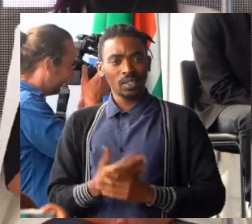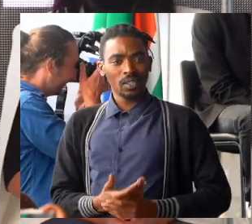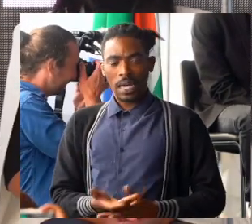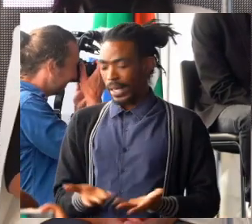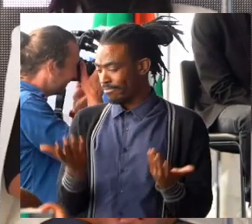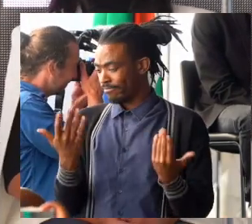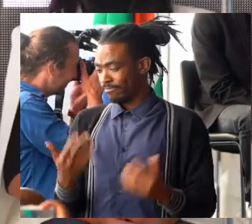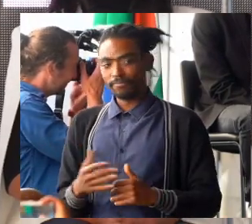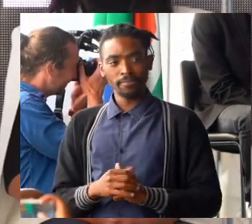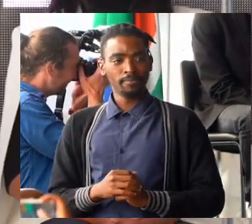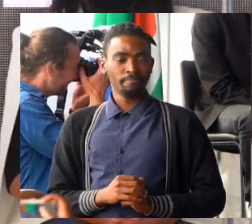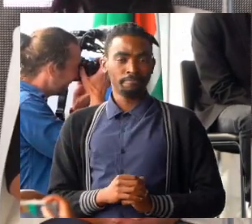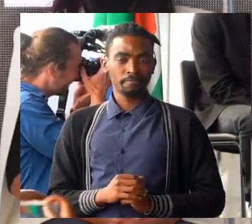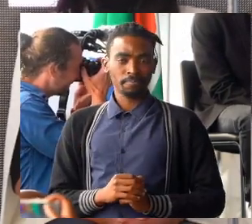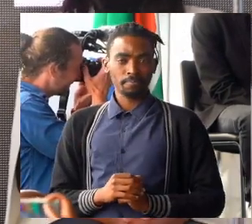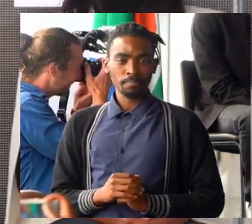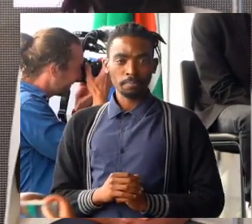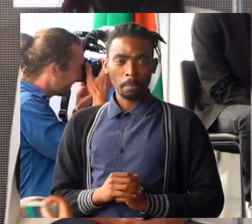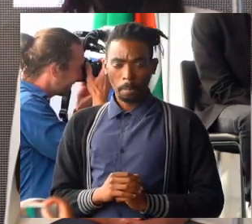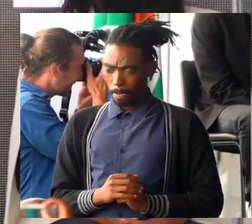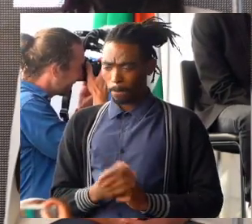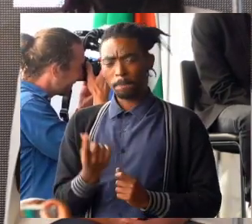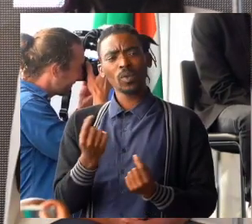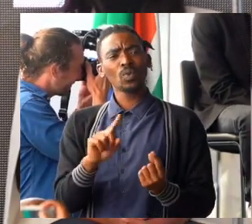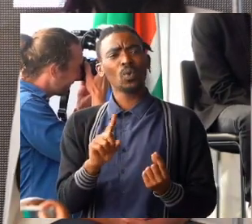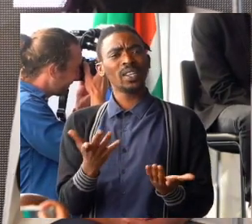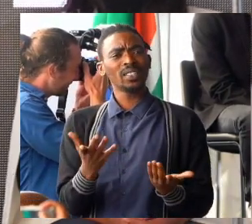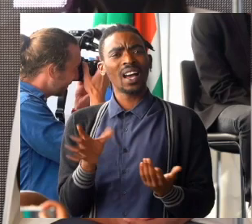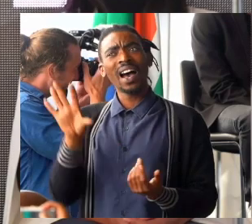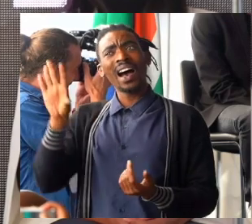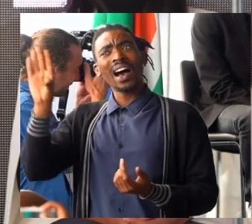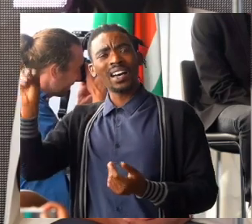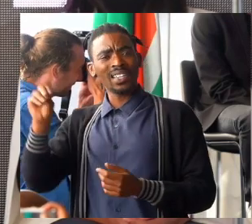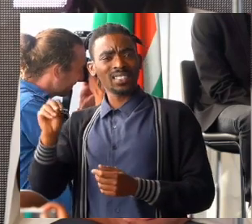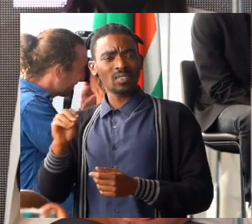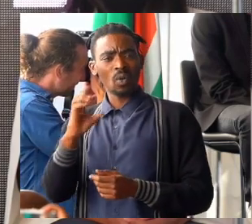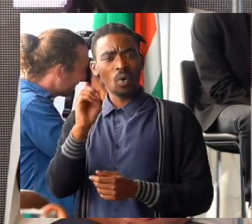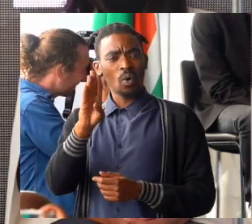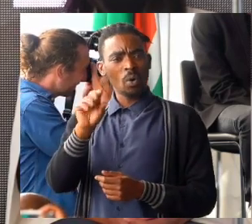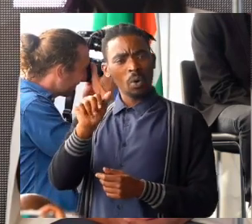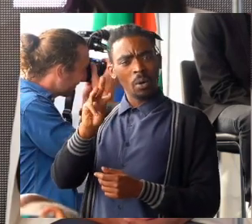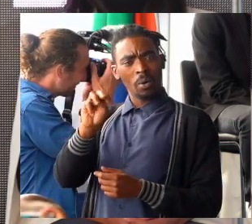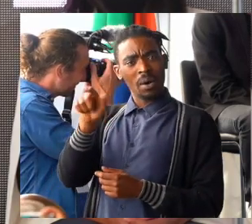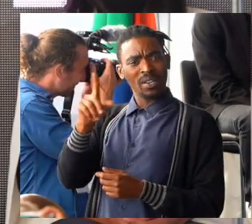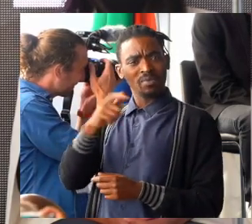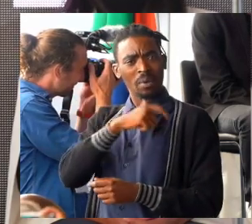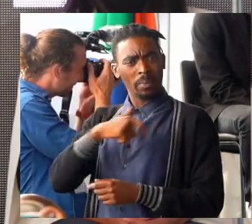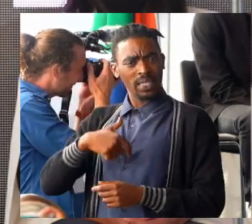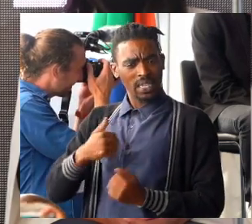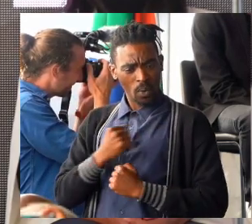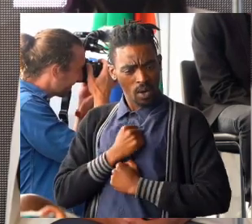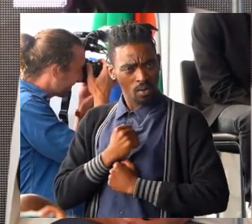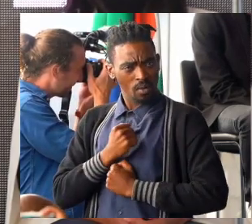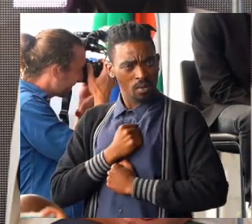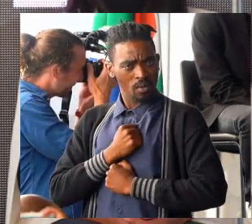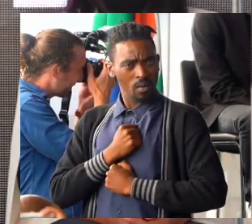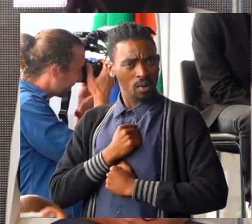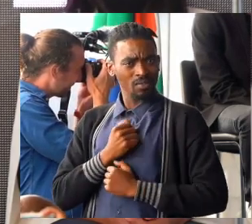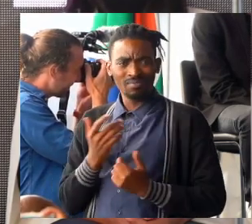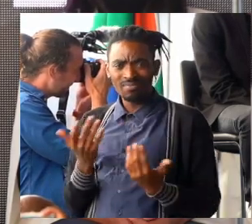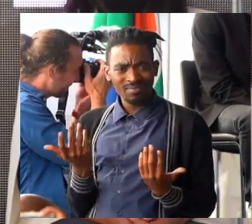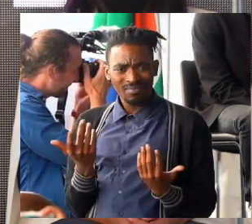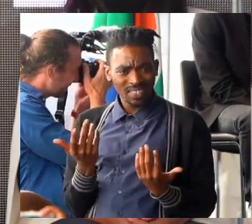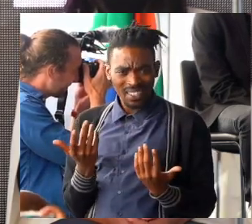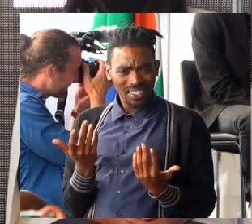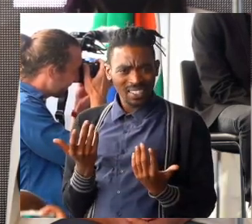on. What are we going to do next? Ask Obama to be our president next? The very concept of mayorship